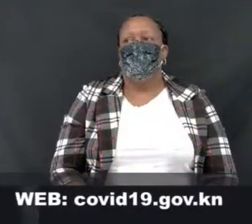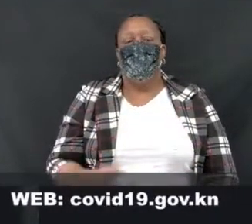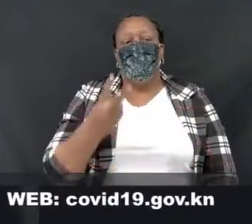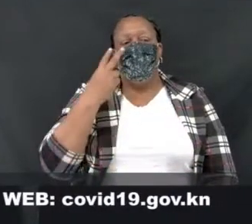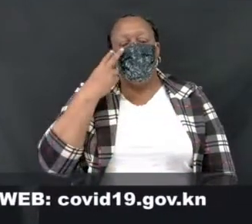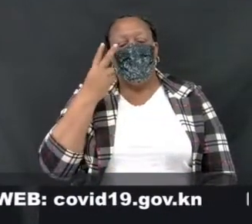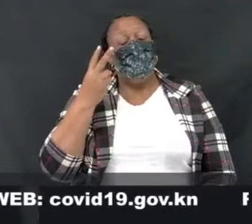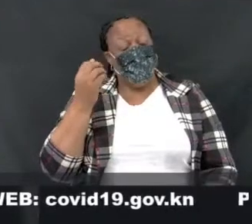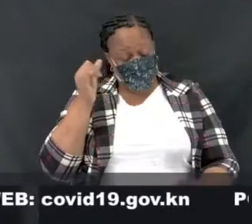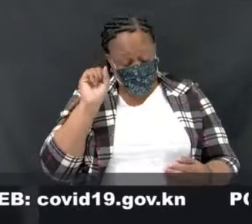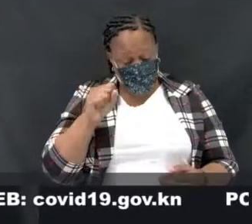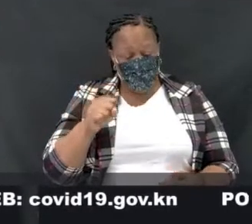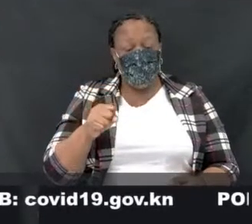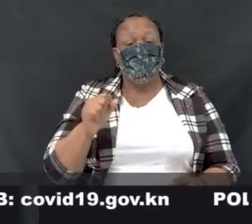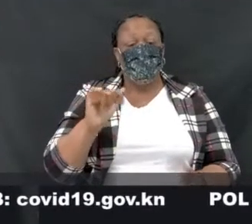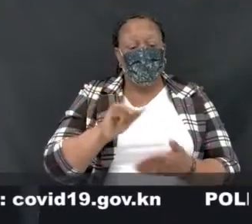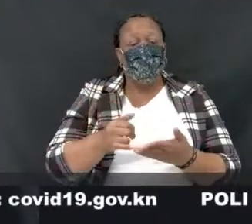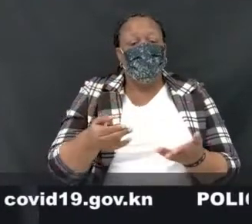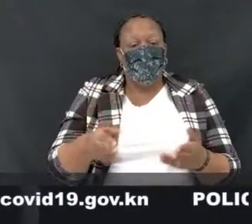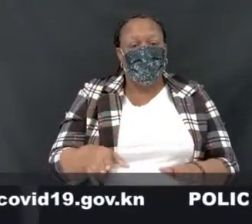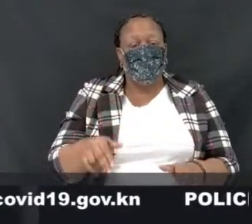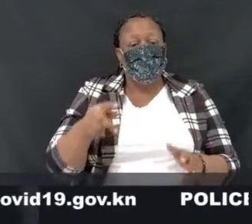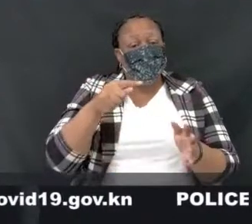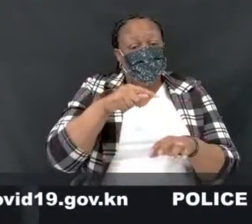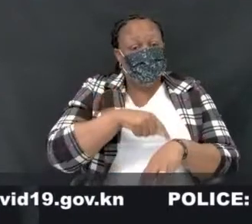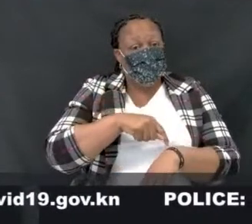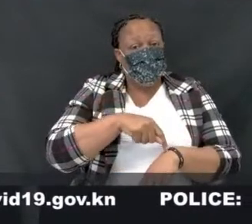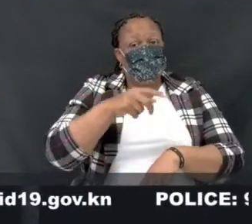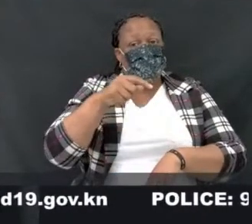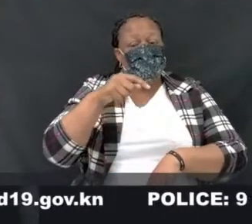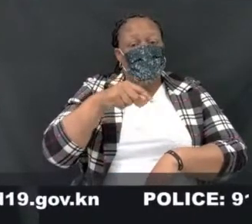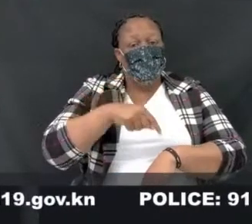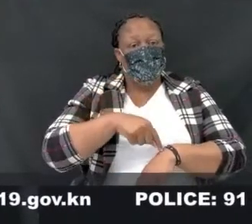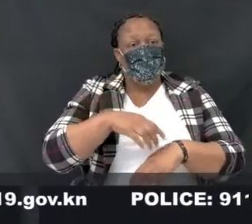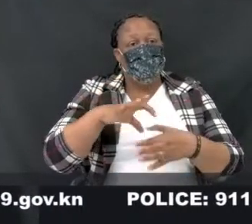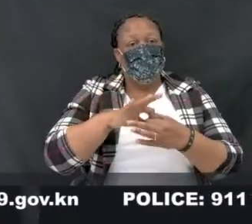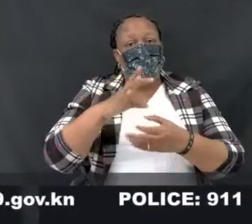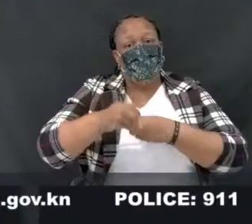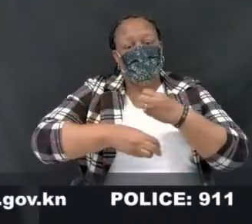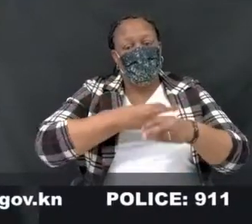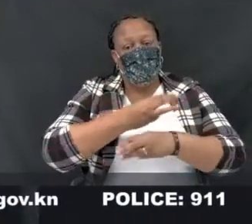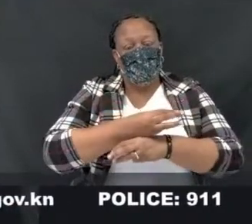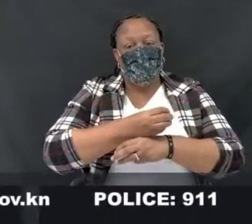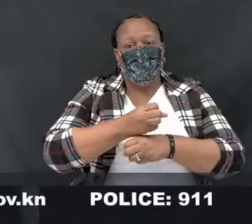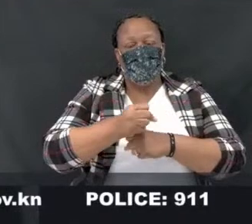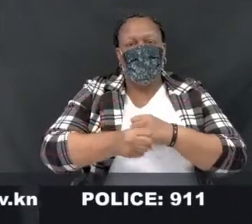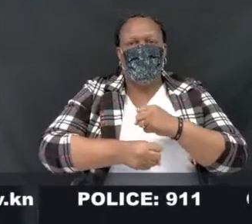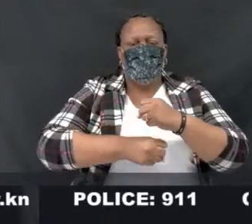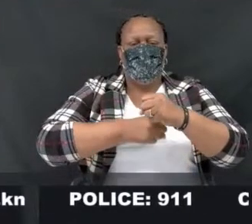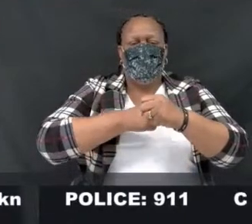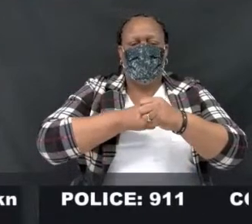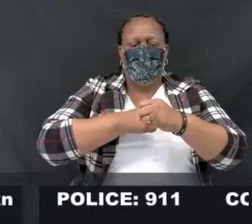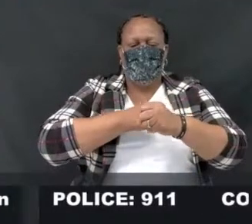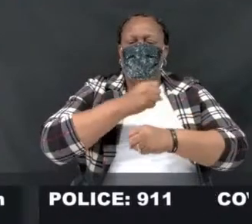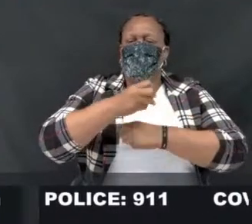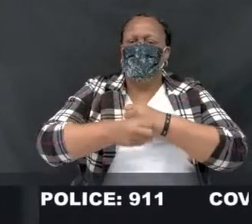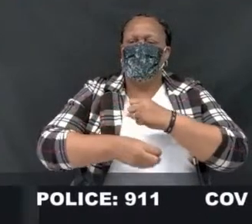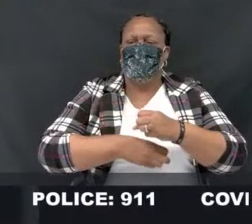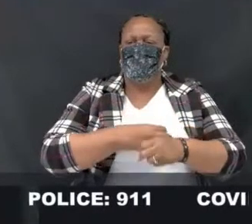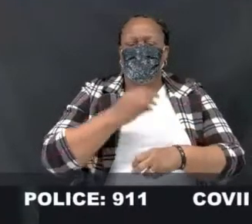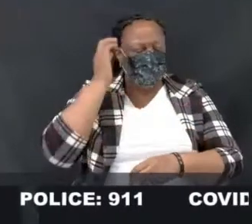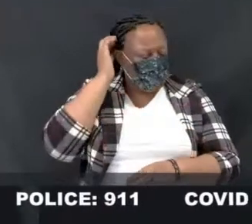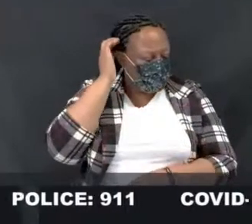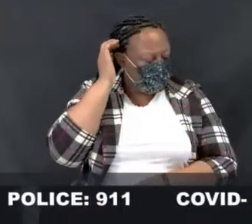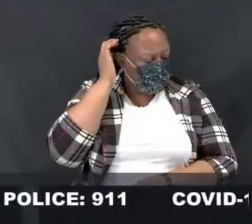this time of the year. And so at this time of the year, we are seeing a few cases, but it's not an